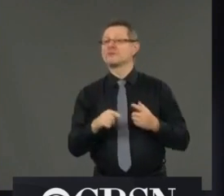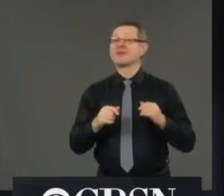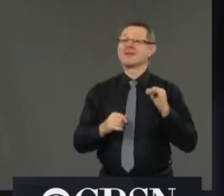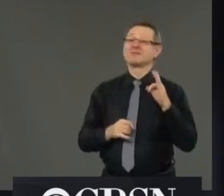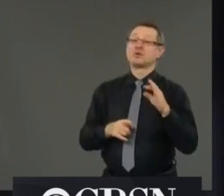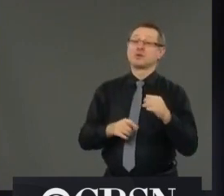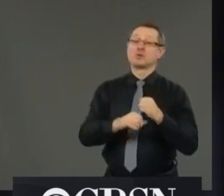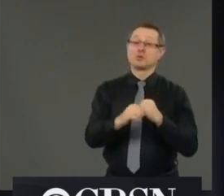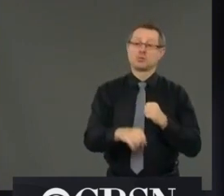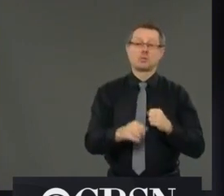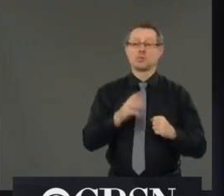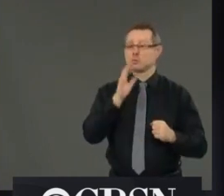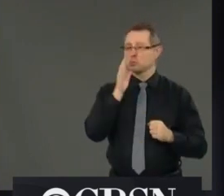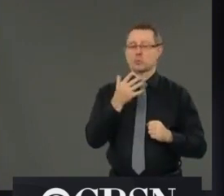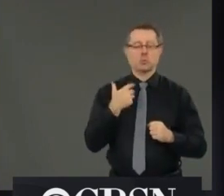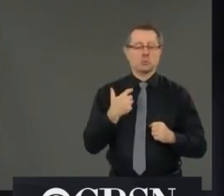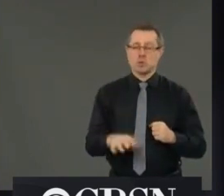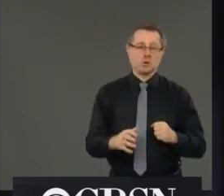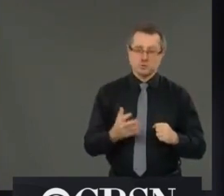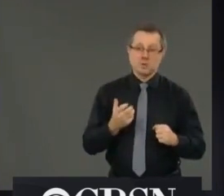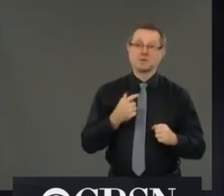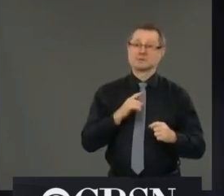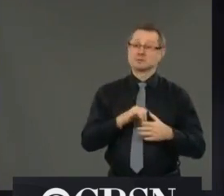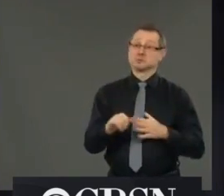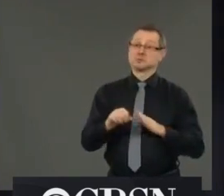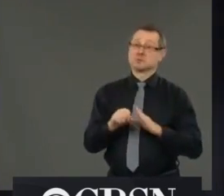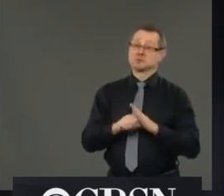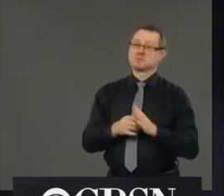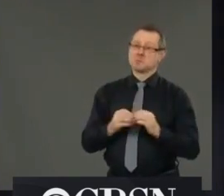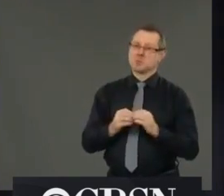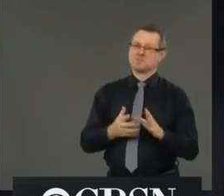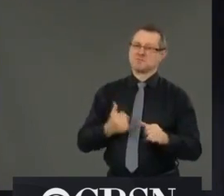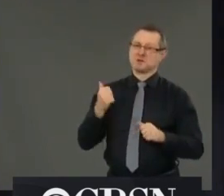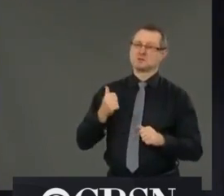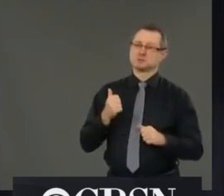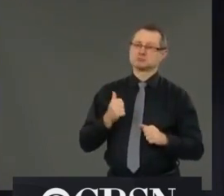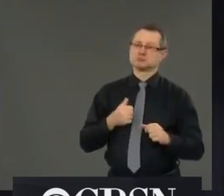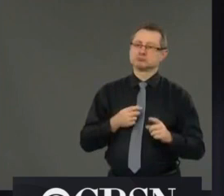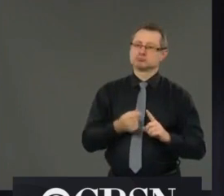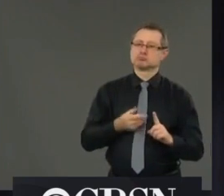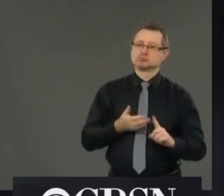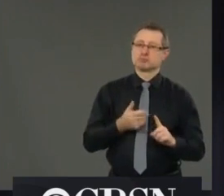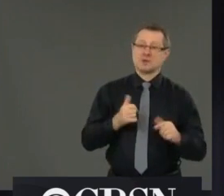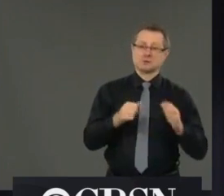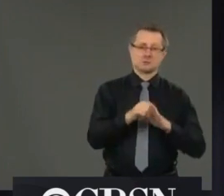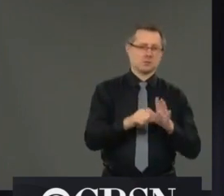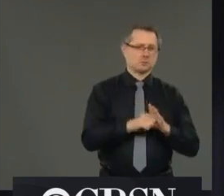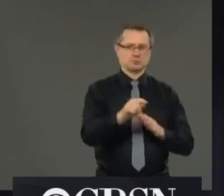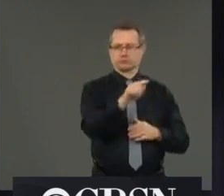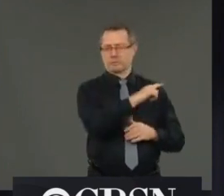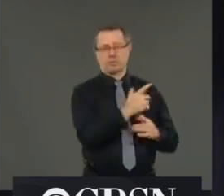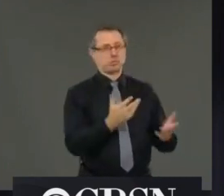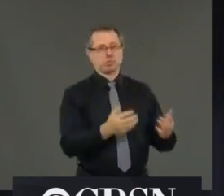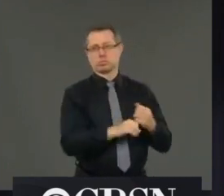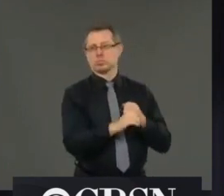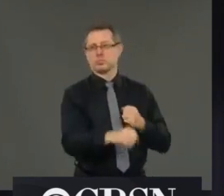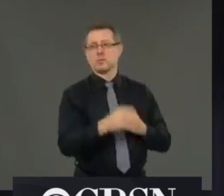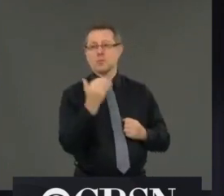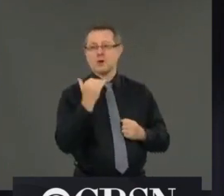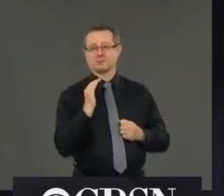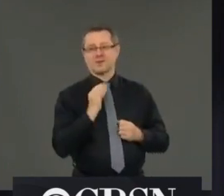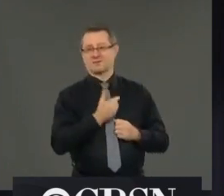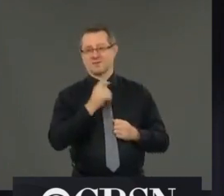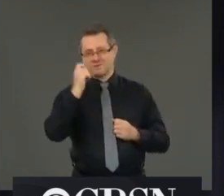on a much shorter time frame, which most other states right now can't say, and that's because of the work the governor did and to develop this